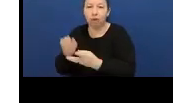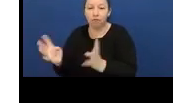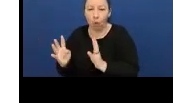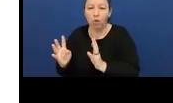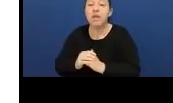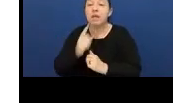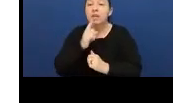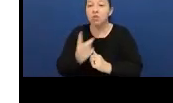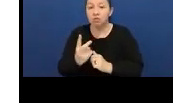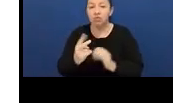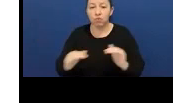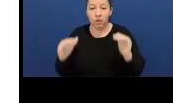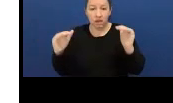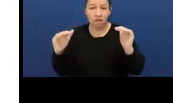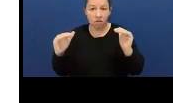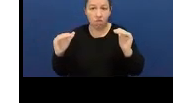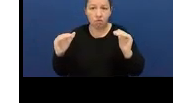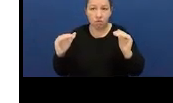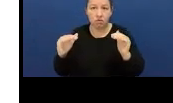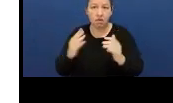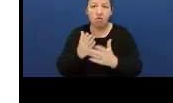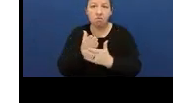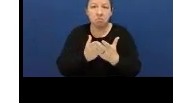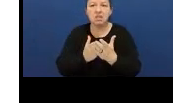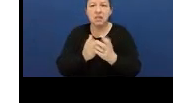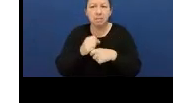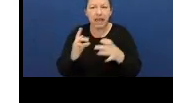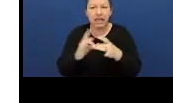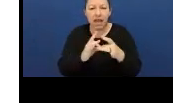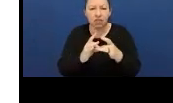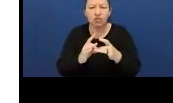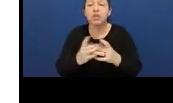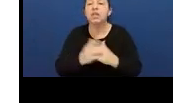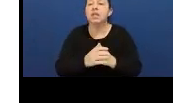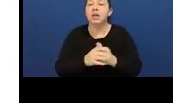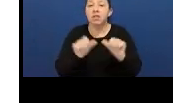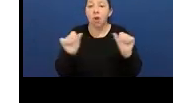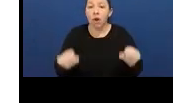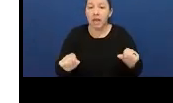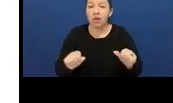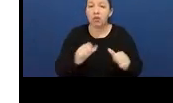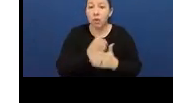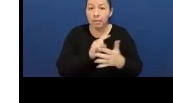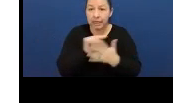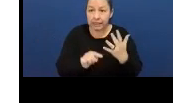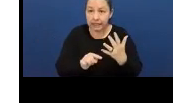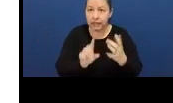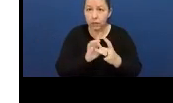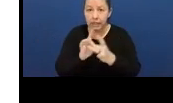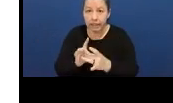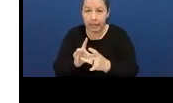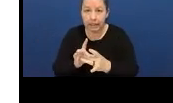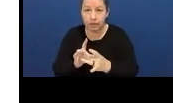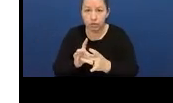of elements that make these connections. There are the architectural elements related to the administration, and there's also the